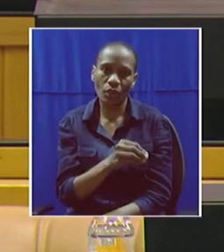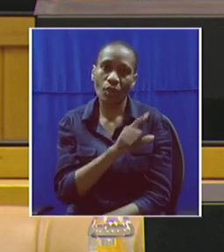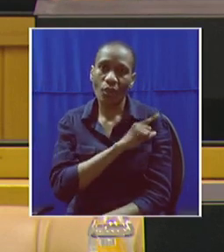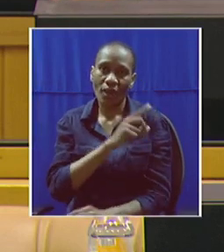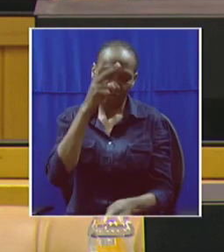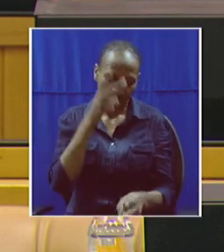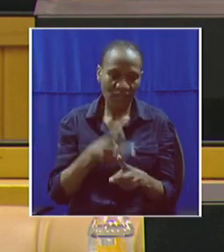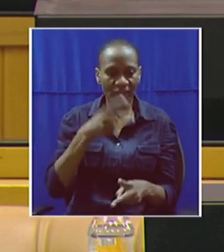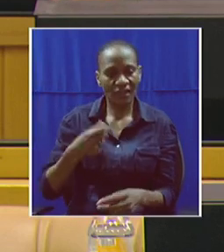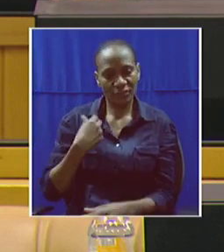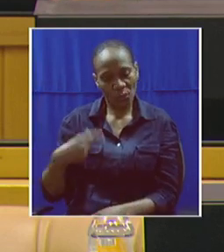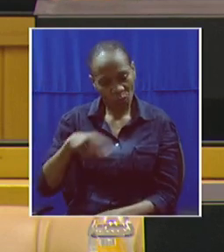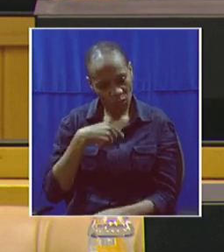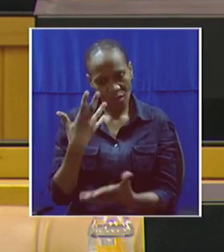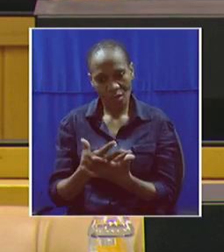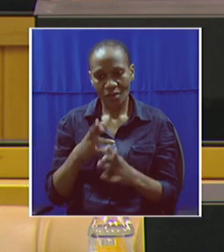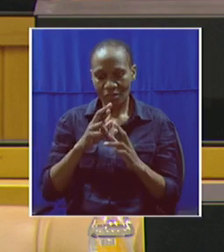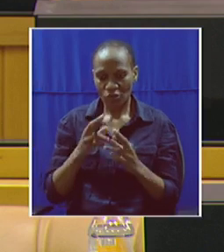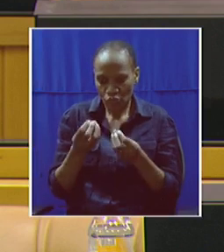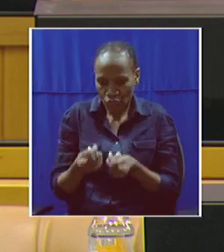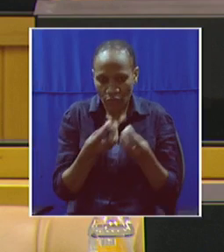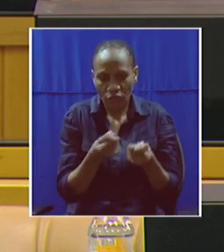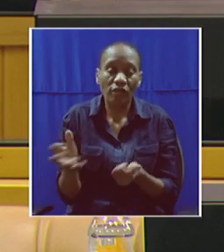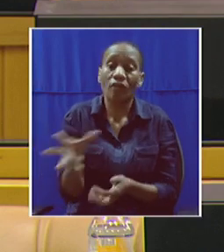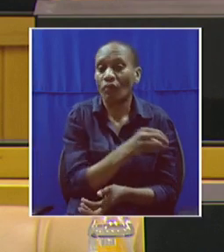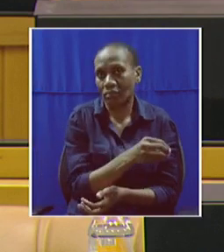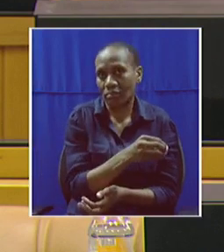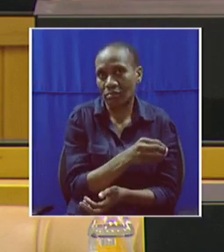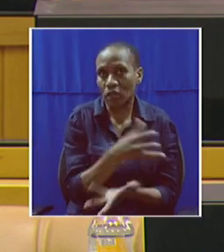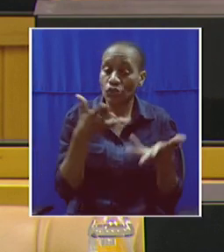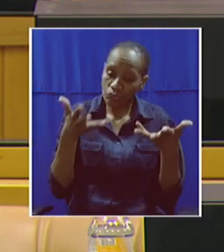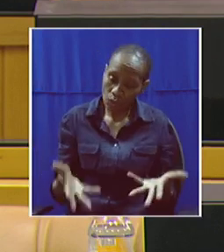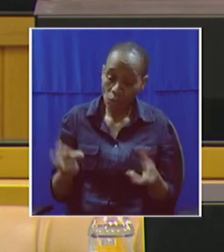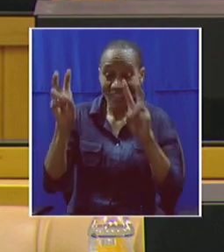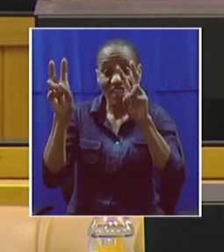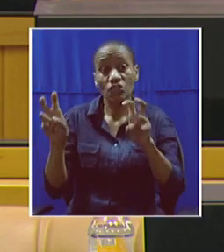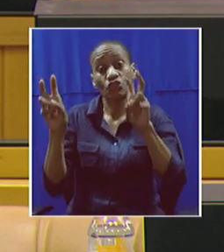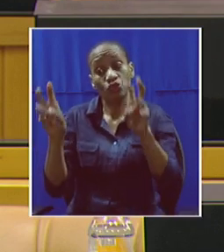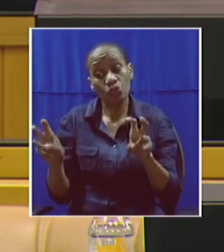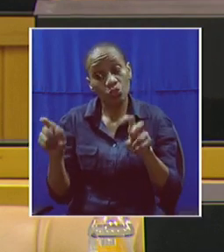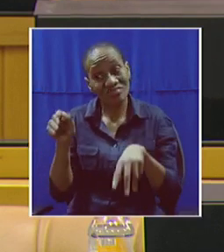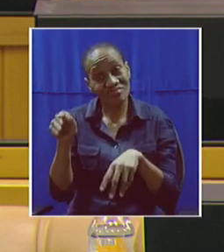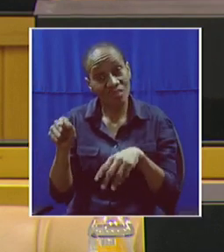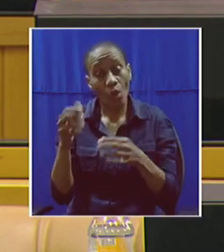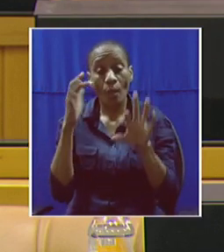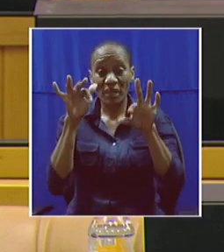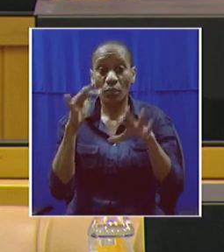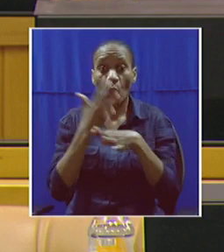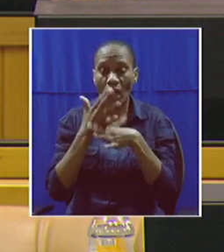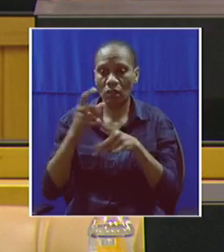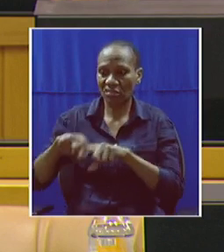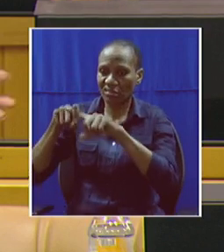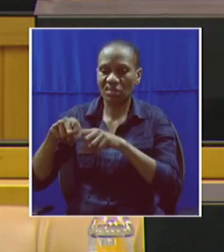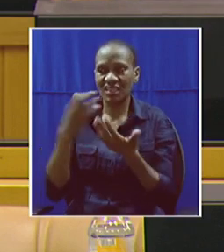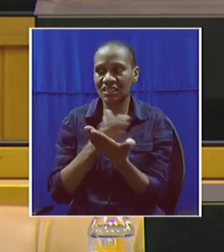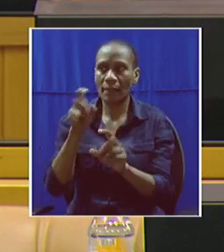the end we are able to respond accordingly so the issue of er retrenchment